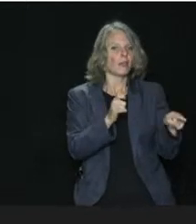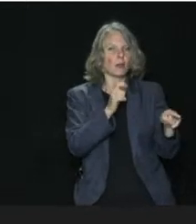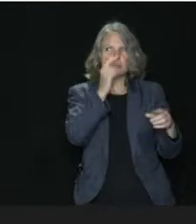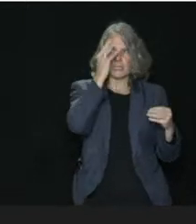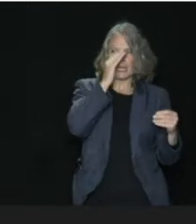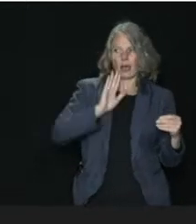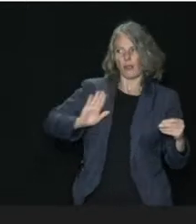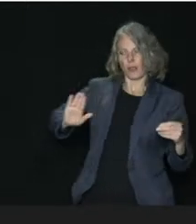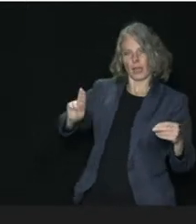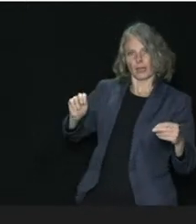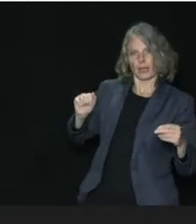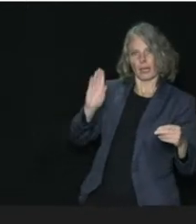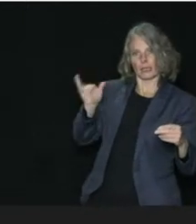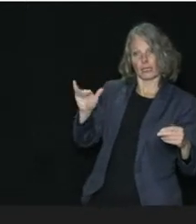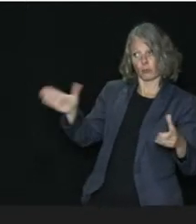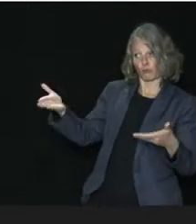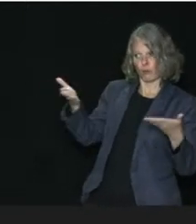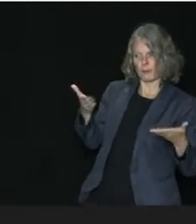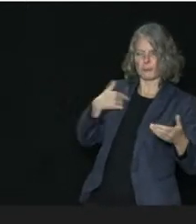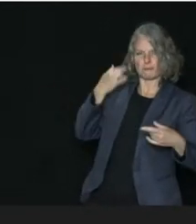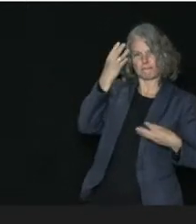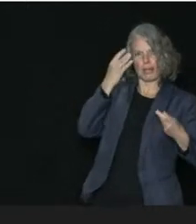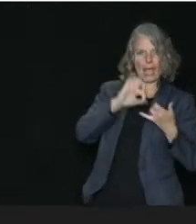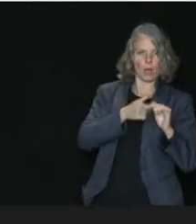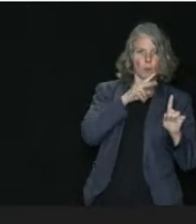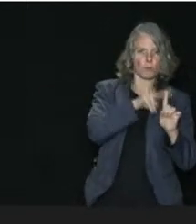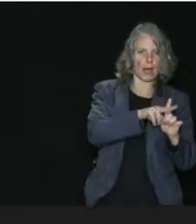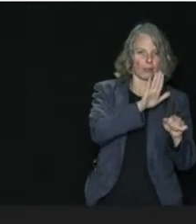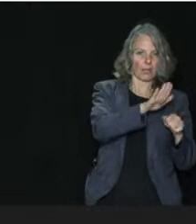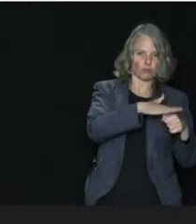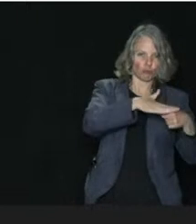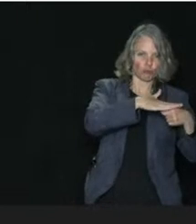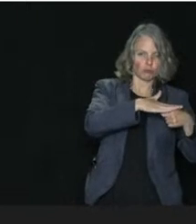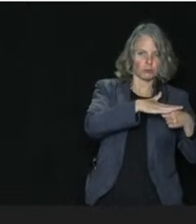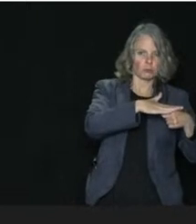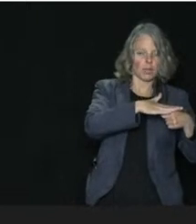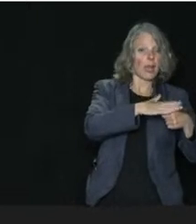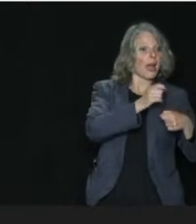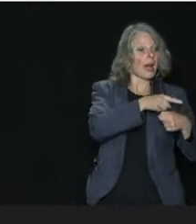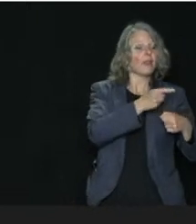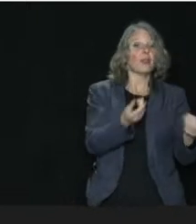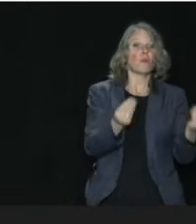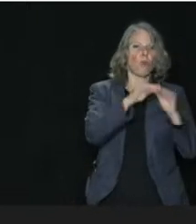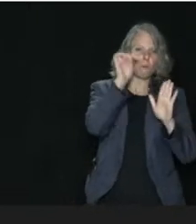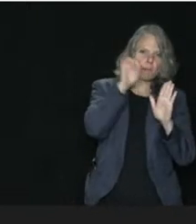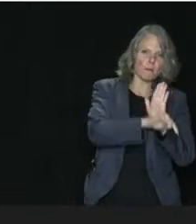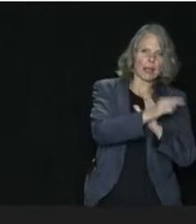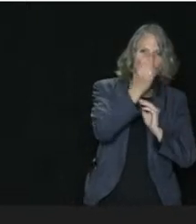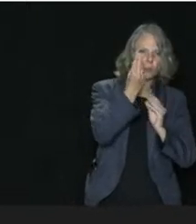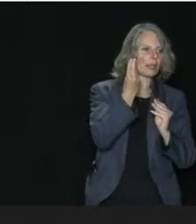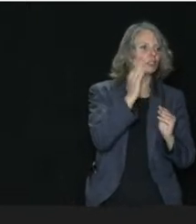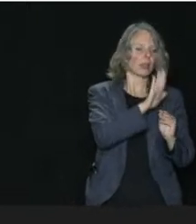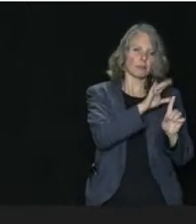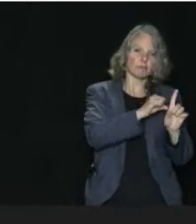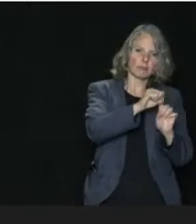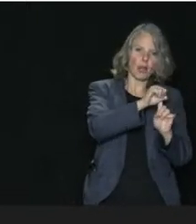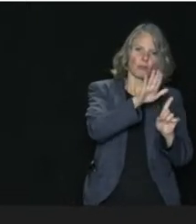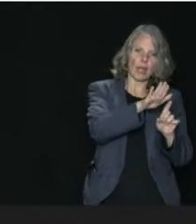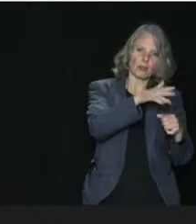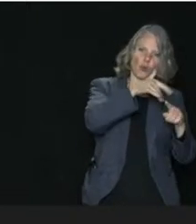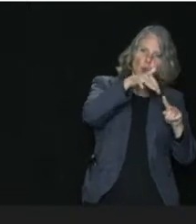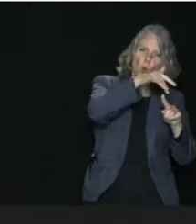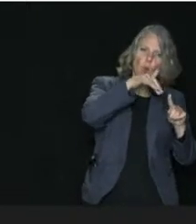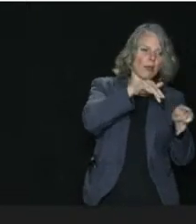of NACI. But they also have more information. They understand well what the context